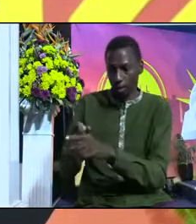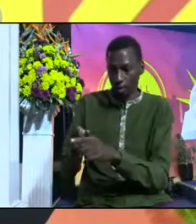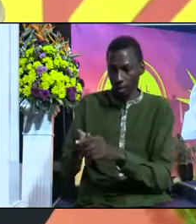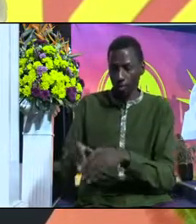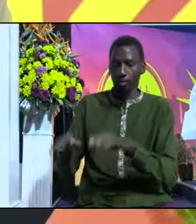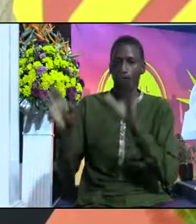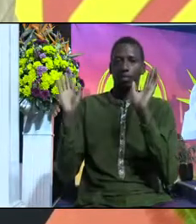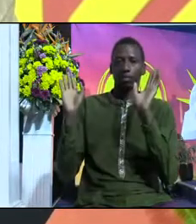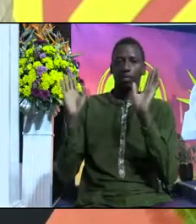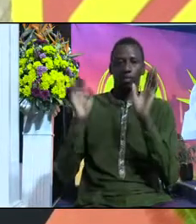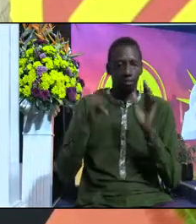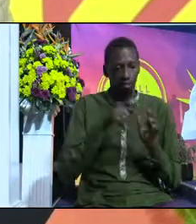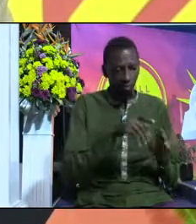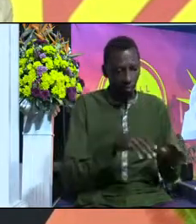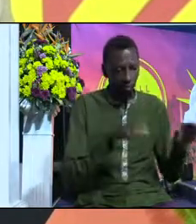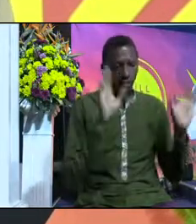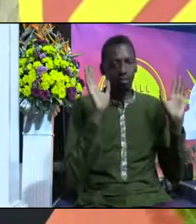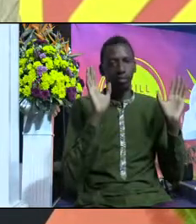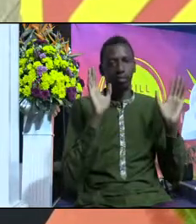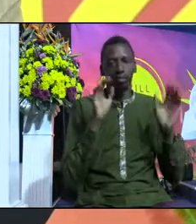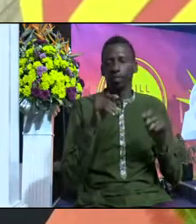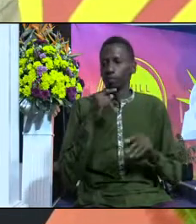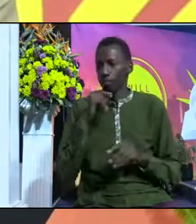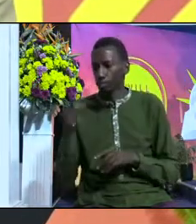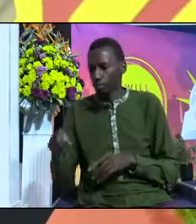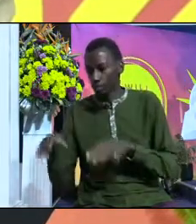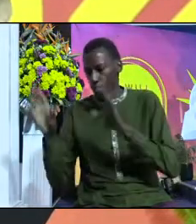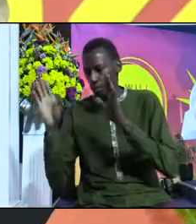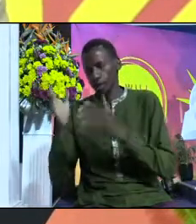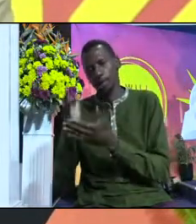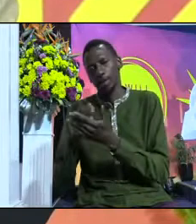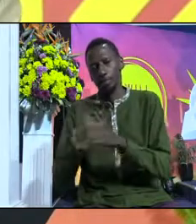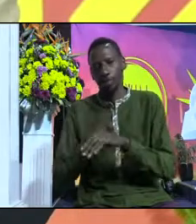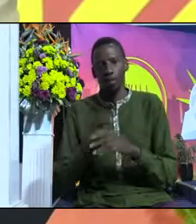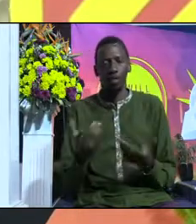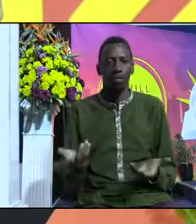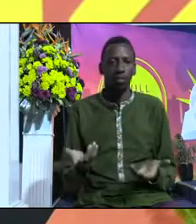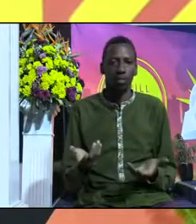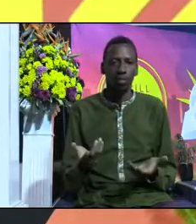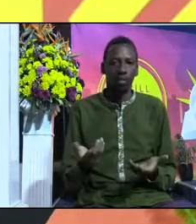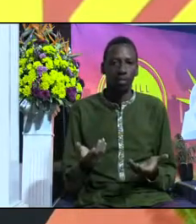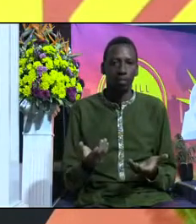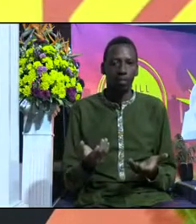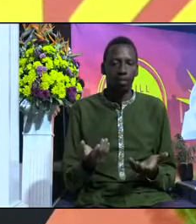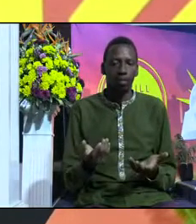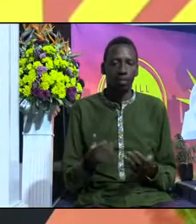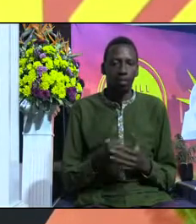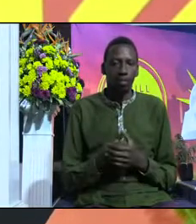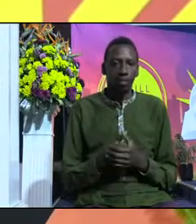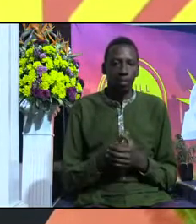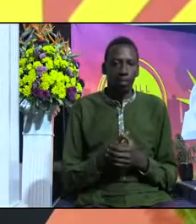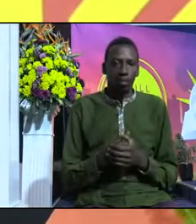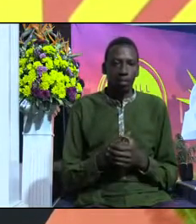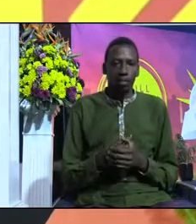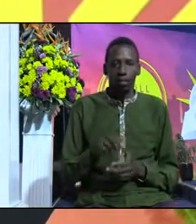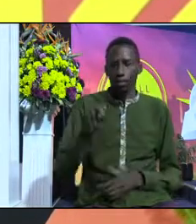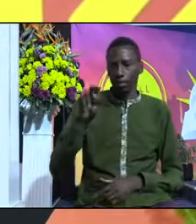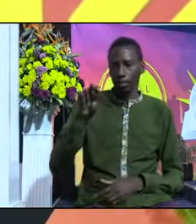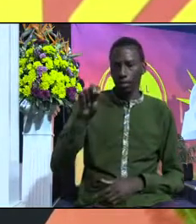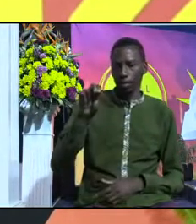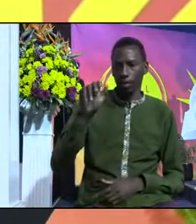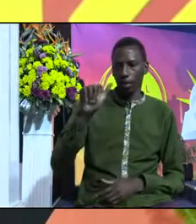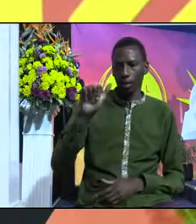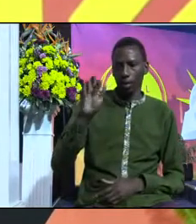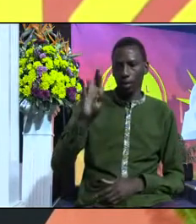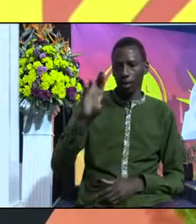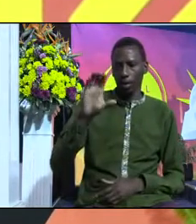sometimes. You give in sometimes. And he give in sometimes. Narcissism. This word,